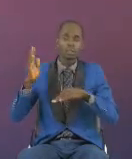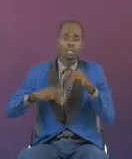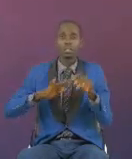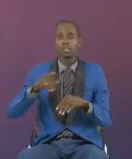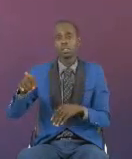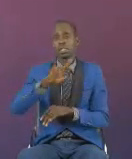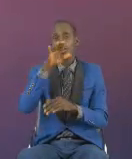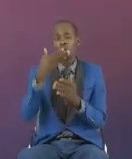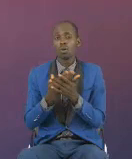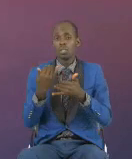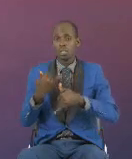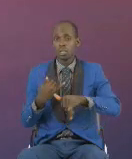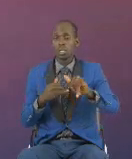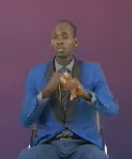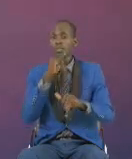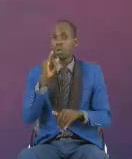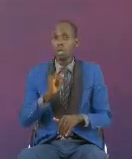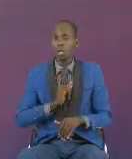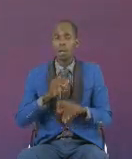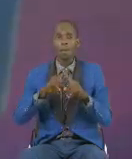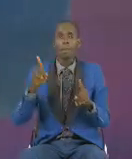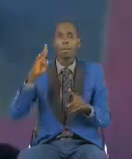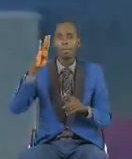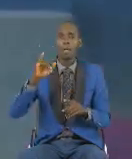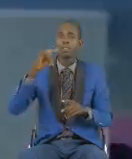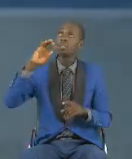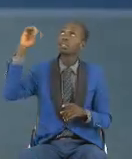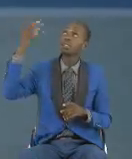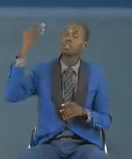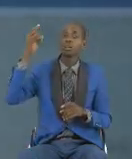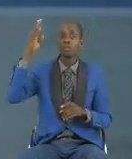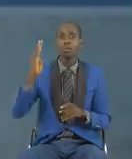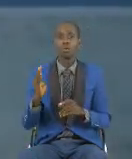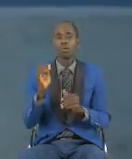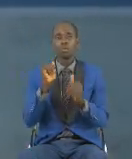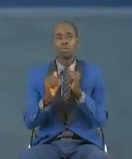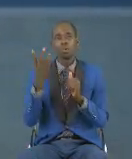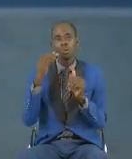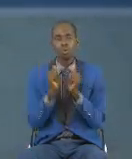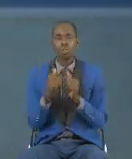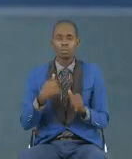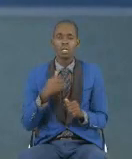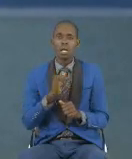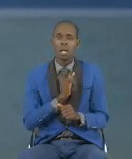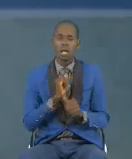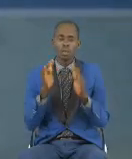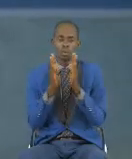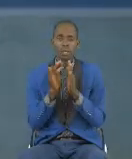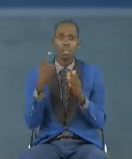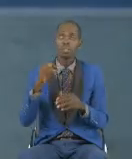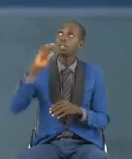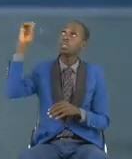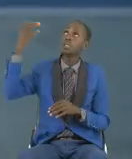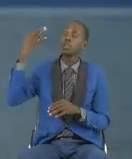I, but the grace of God, which was with me. And I pray the grace of God will be